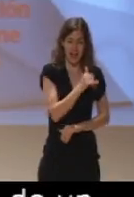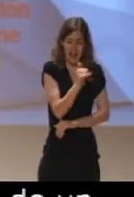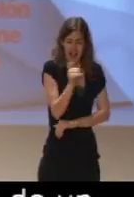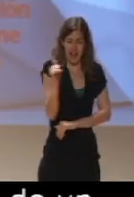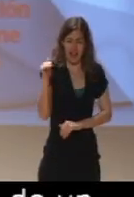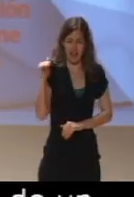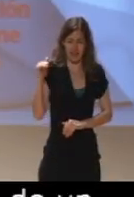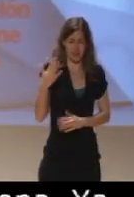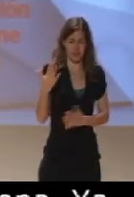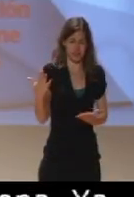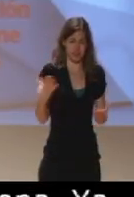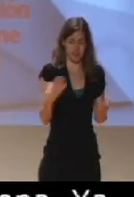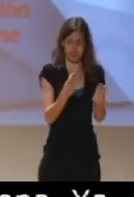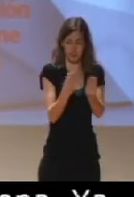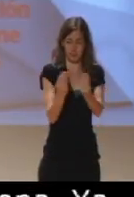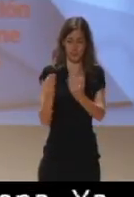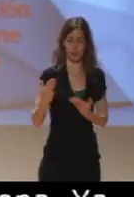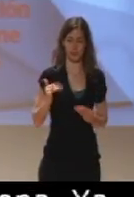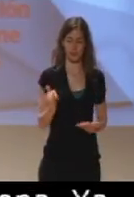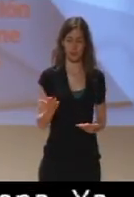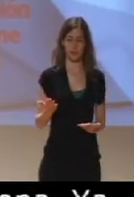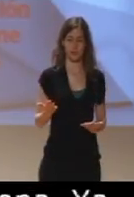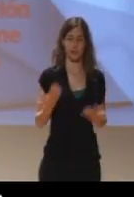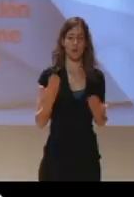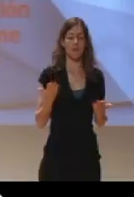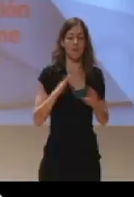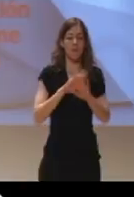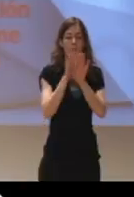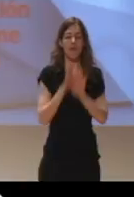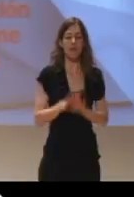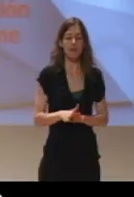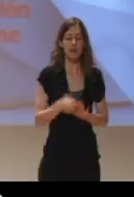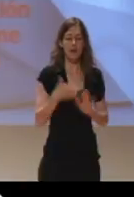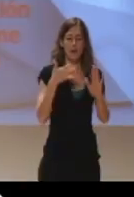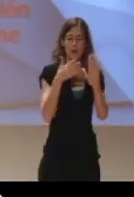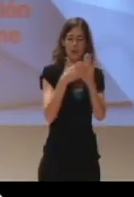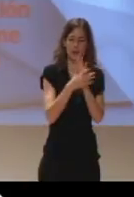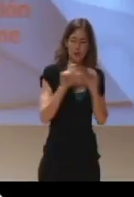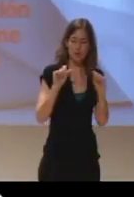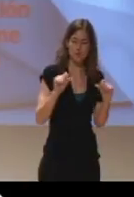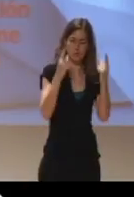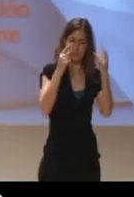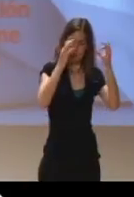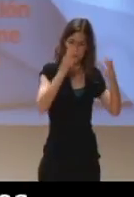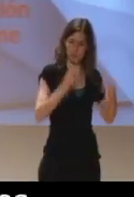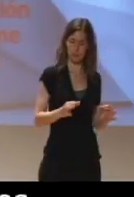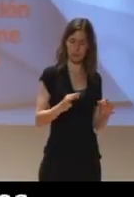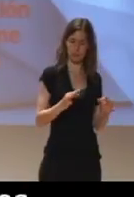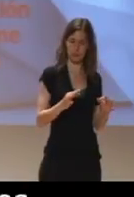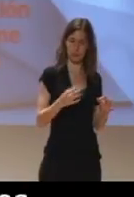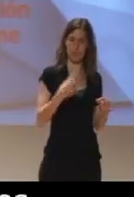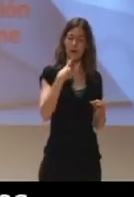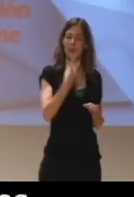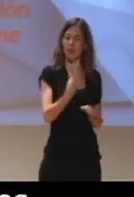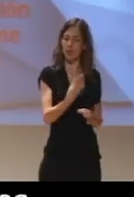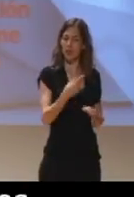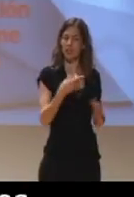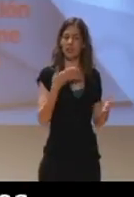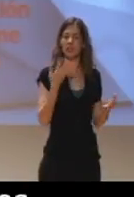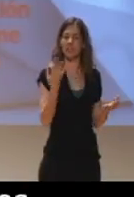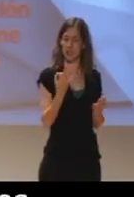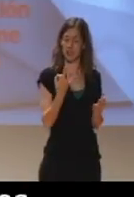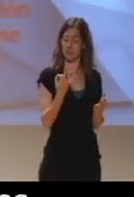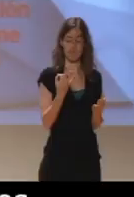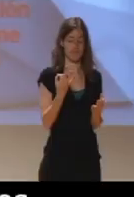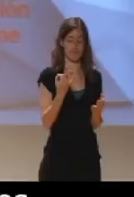interfaces are important. For instance, touchscreen interfaces are everywhere at the moment. But what formal definitions do